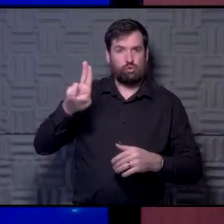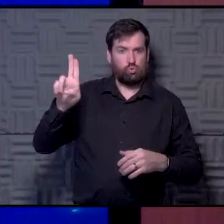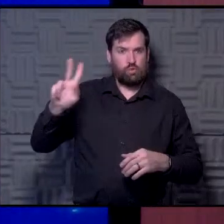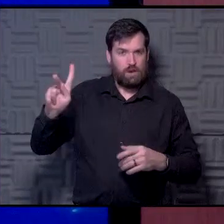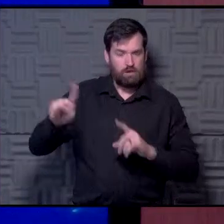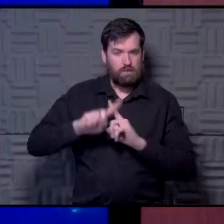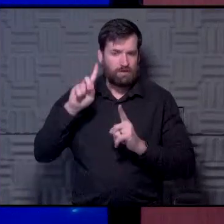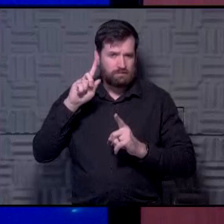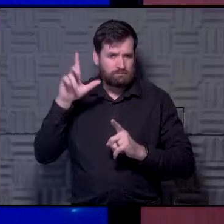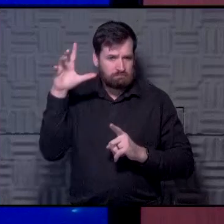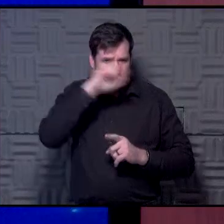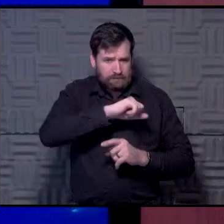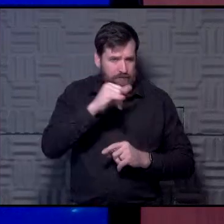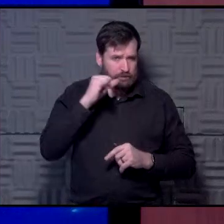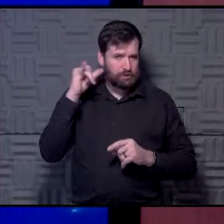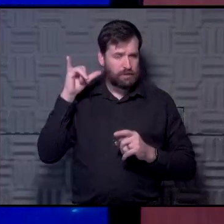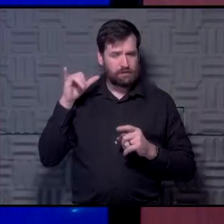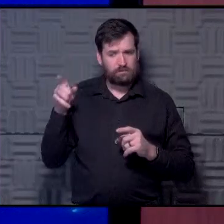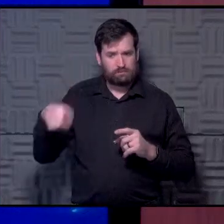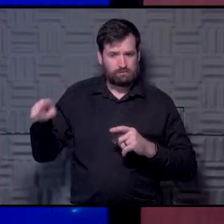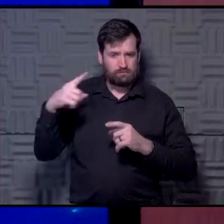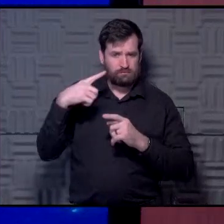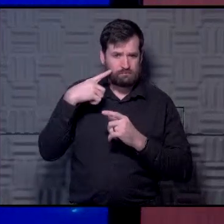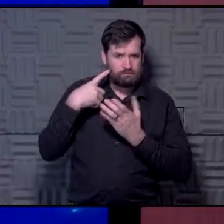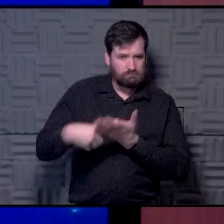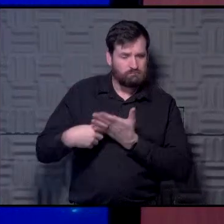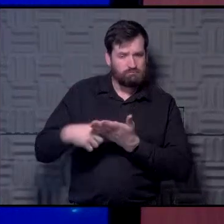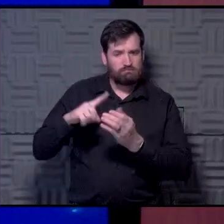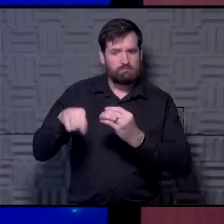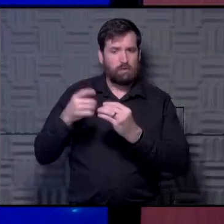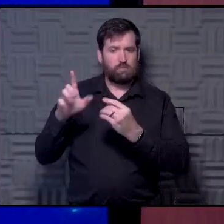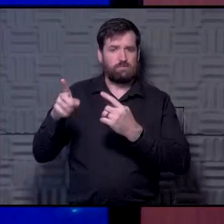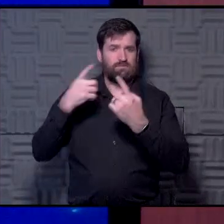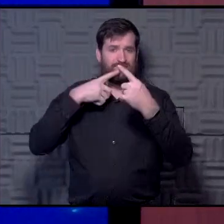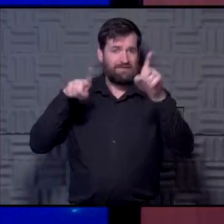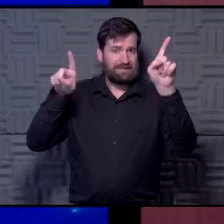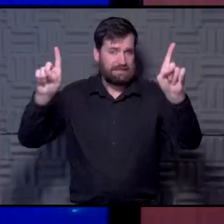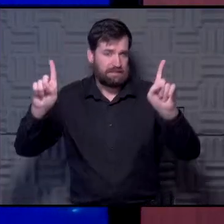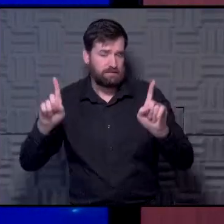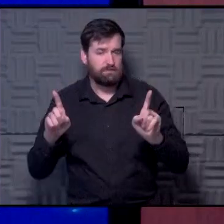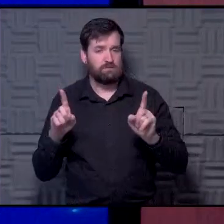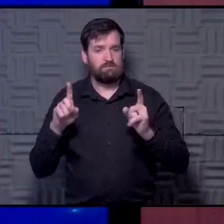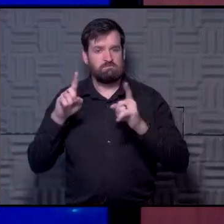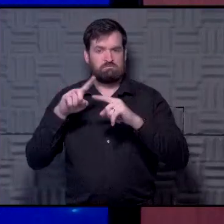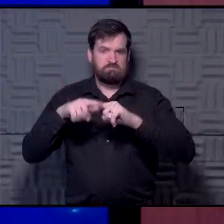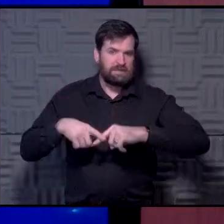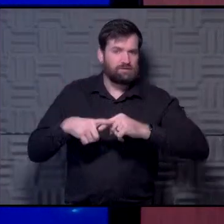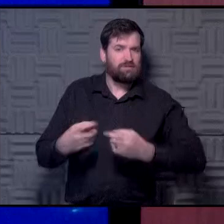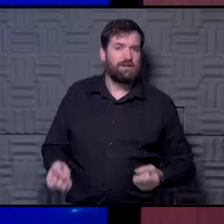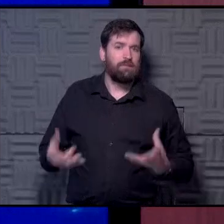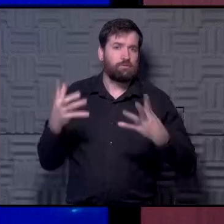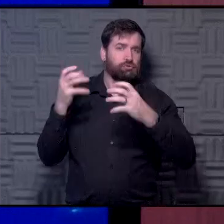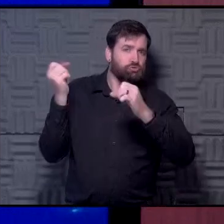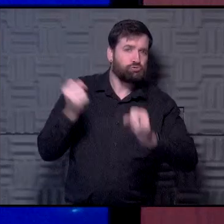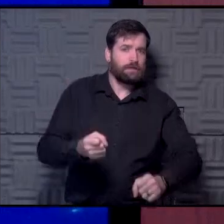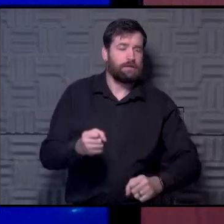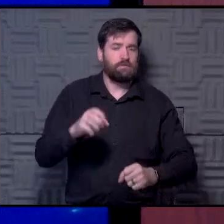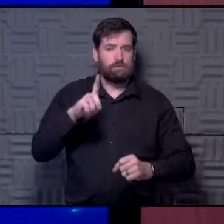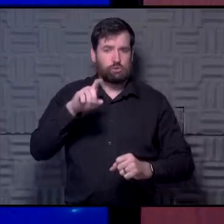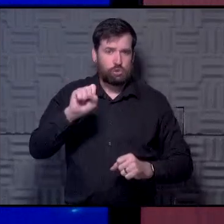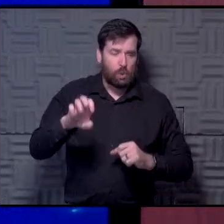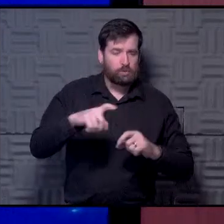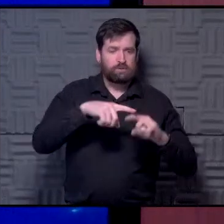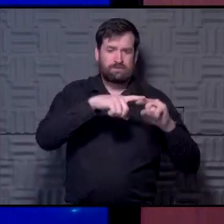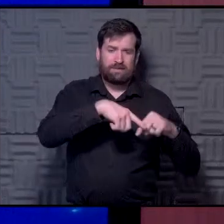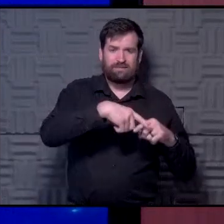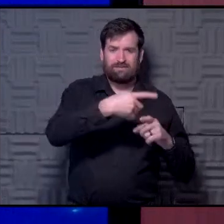as you discussed it, but the interesting bits about its efficacy based on the strength of the dose given, that kind of thing, the reports being different based on